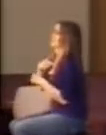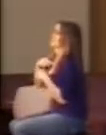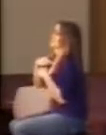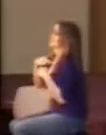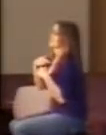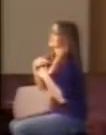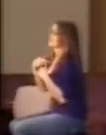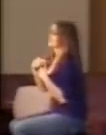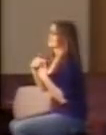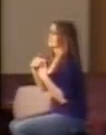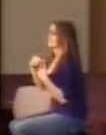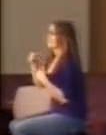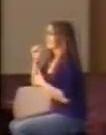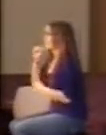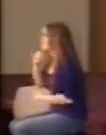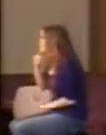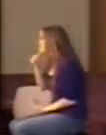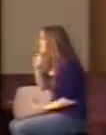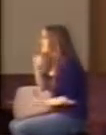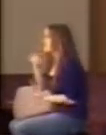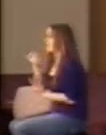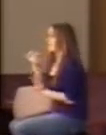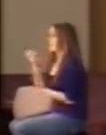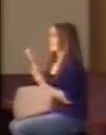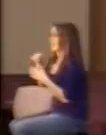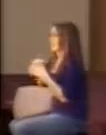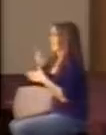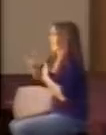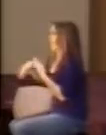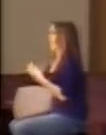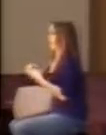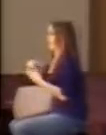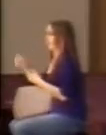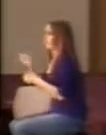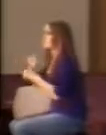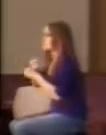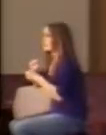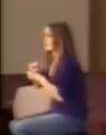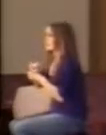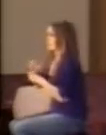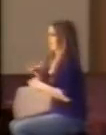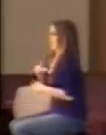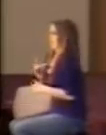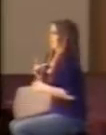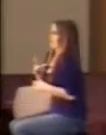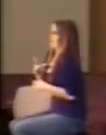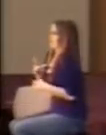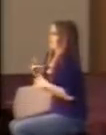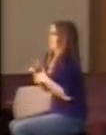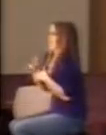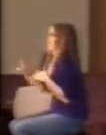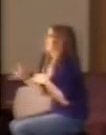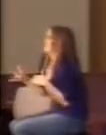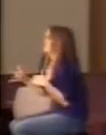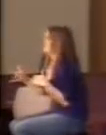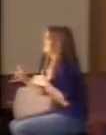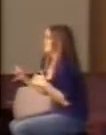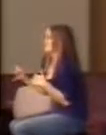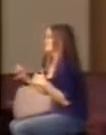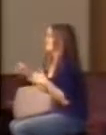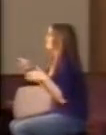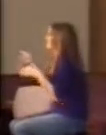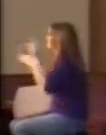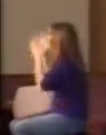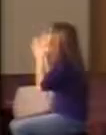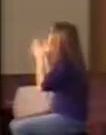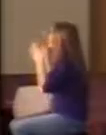career ventures. I felt empty, like there was something missing inside. So I turned back to God's will